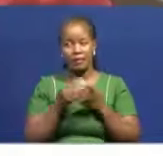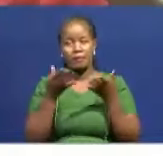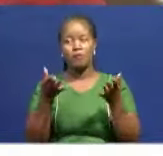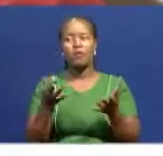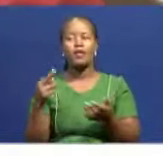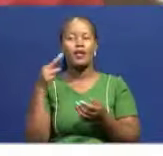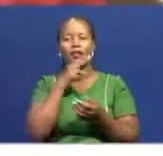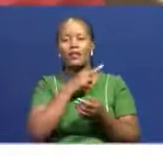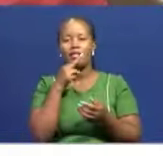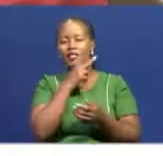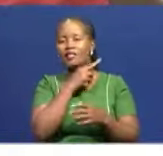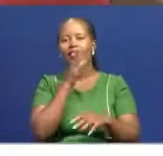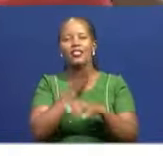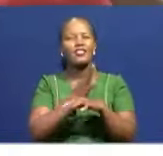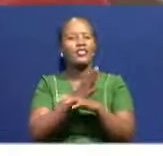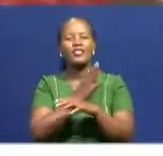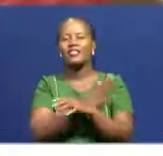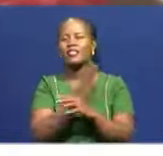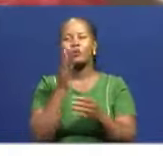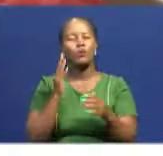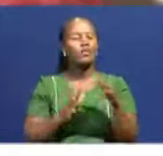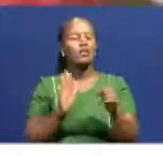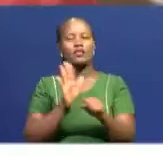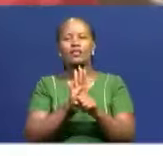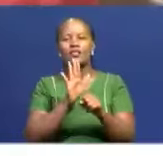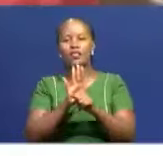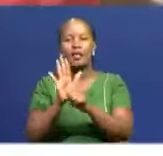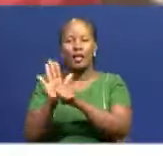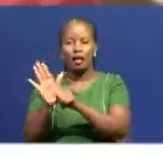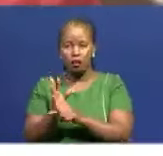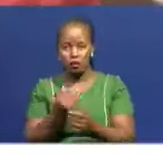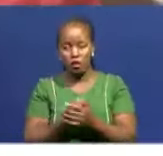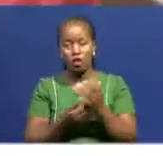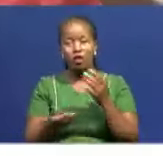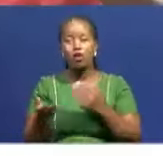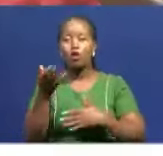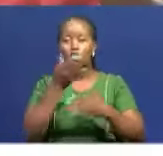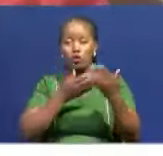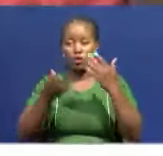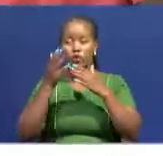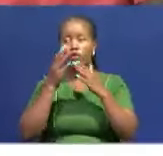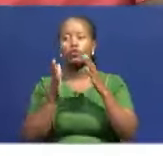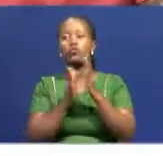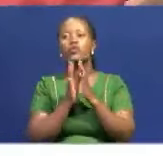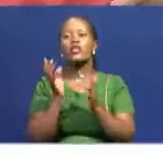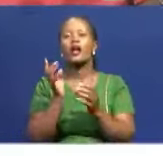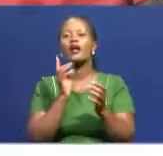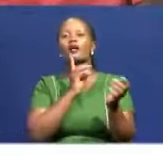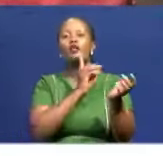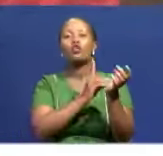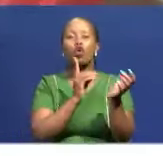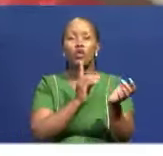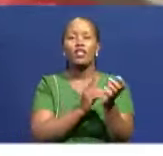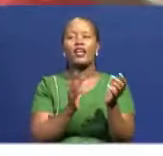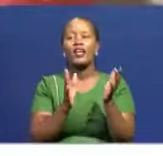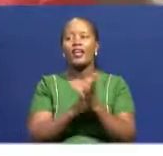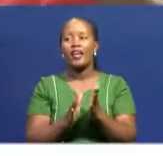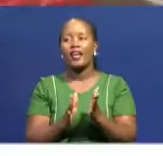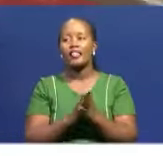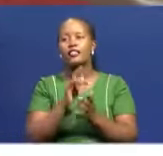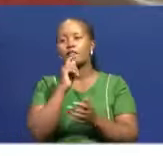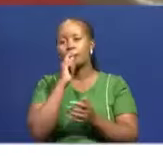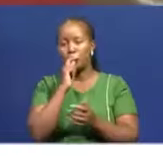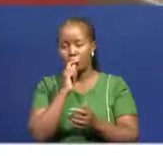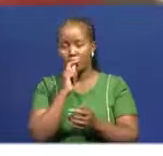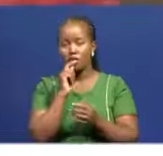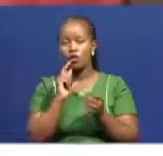the injury risk was very high. So in consultation with Dr. Wimbo, the chief medical officer, and the referees, and the